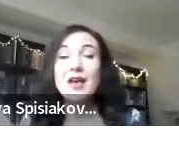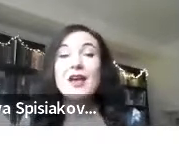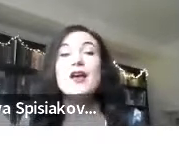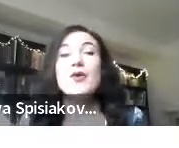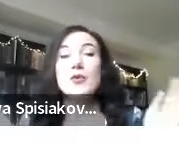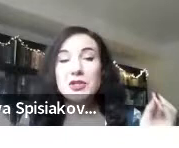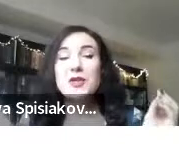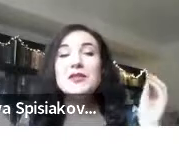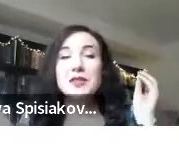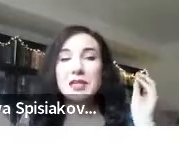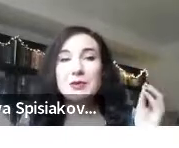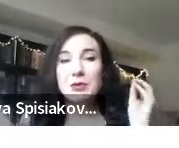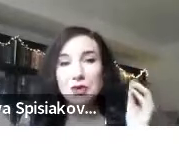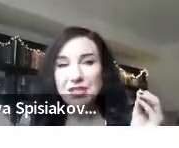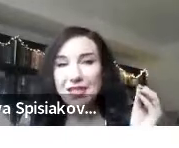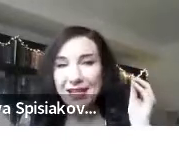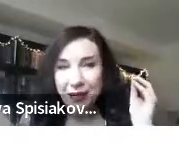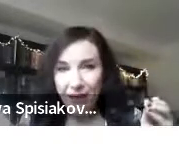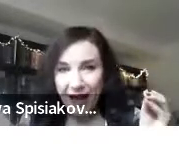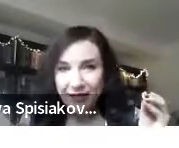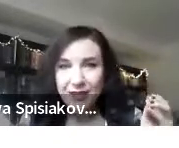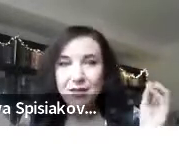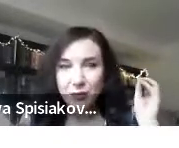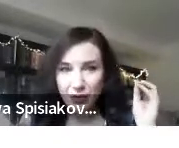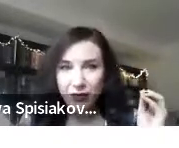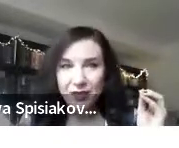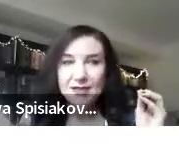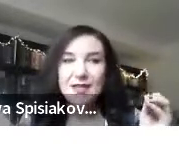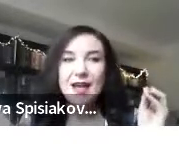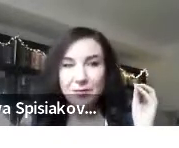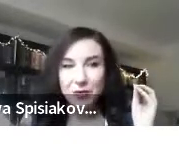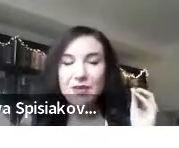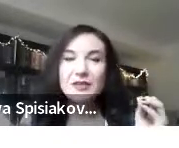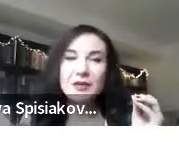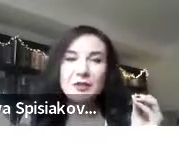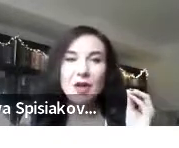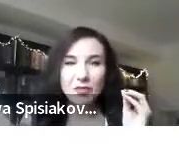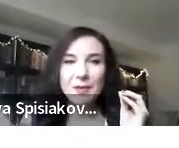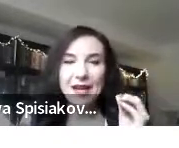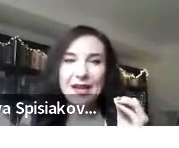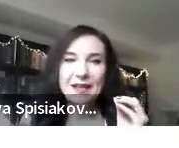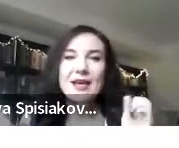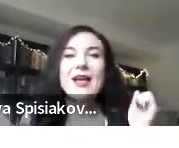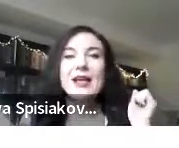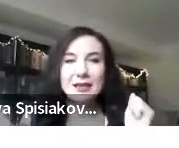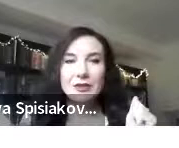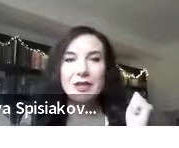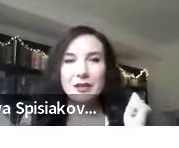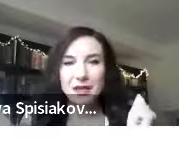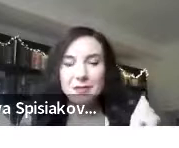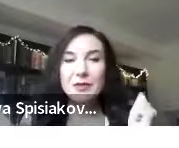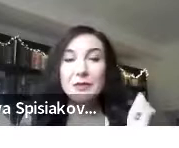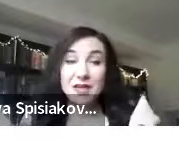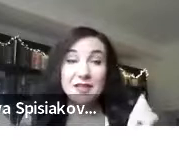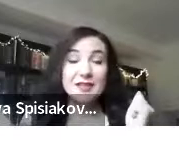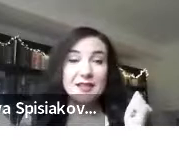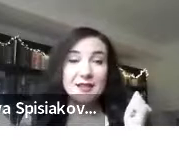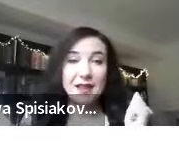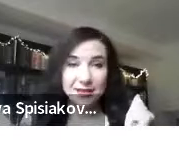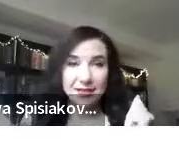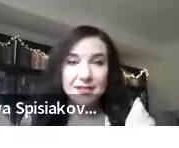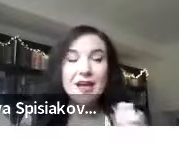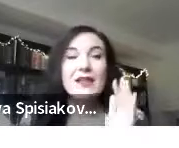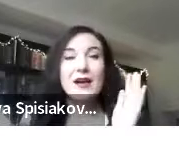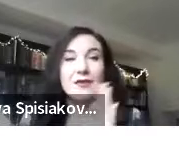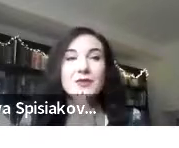to health, which will disproportionately impact the poorest and most vulnerable on the planet, including people with